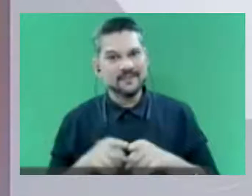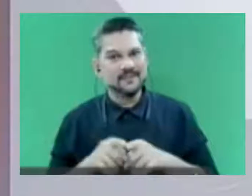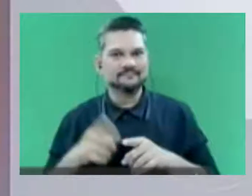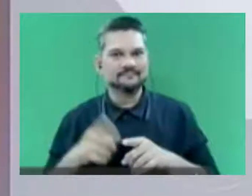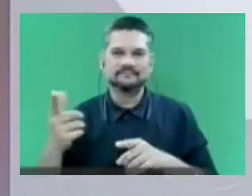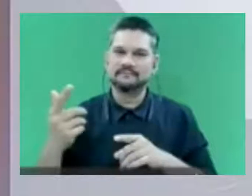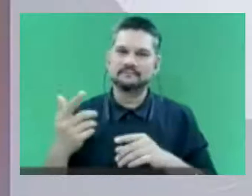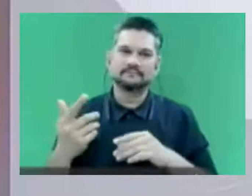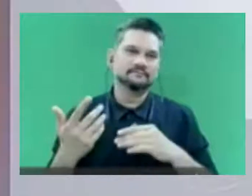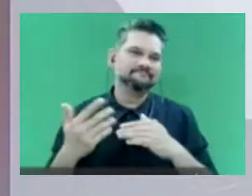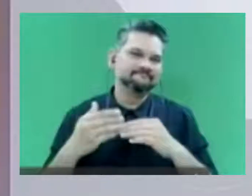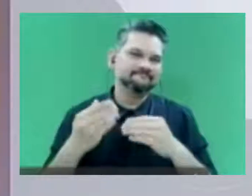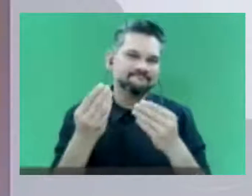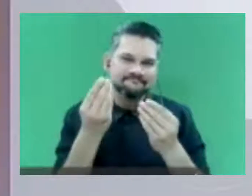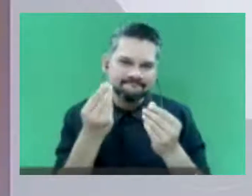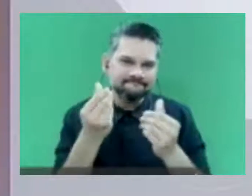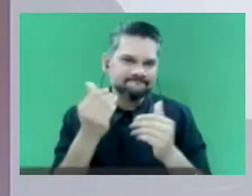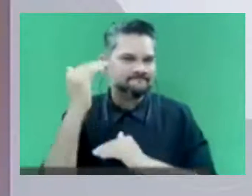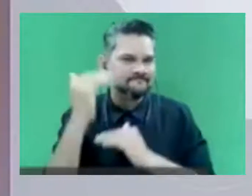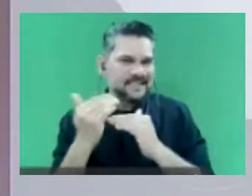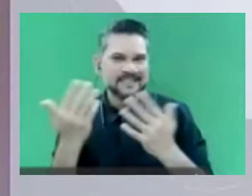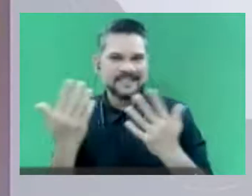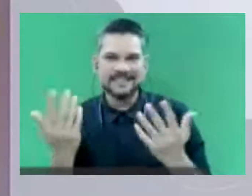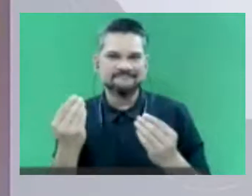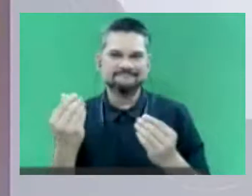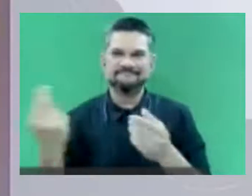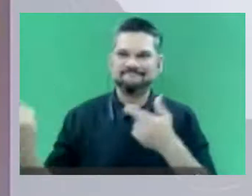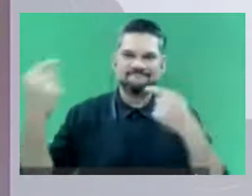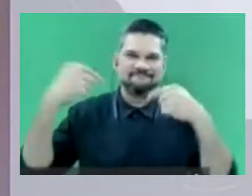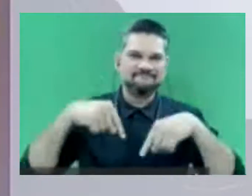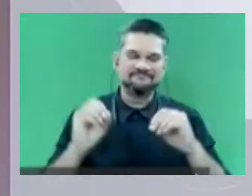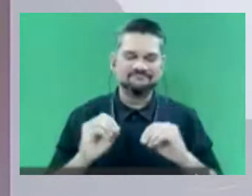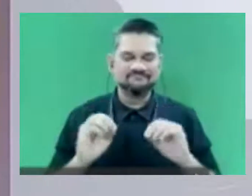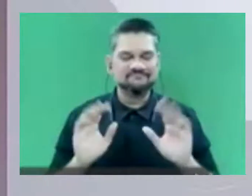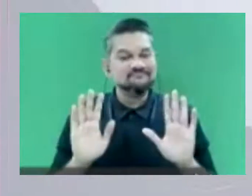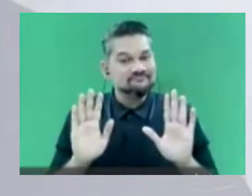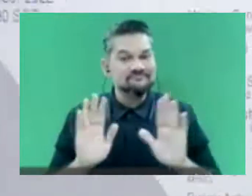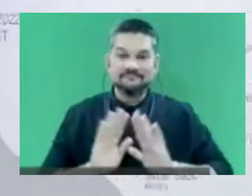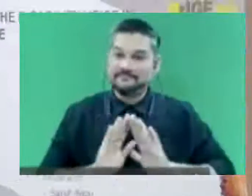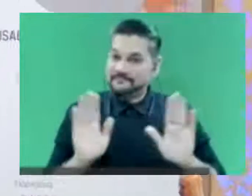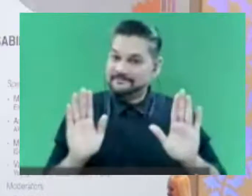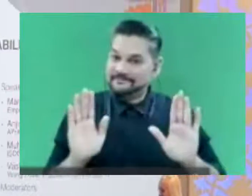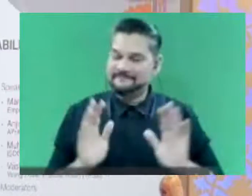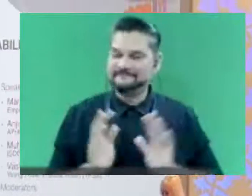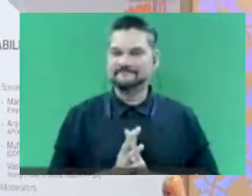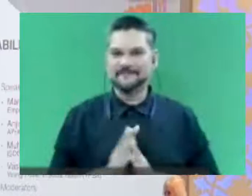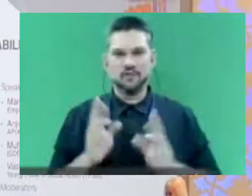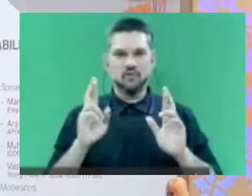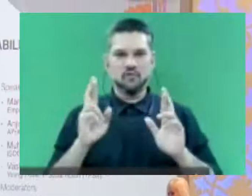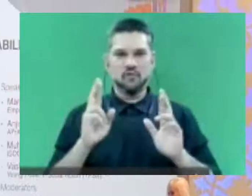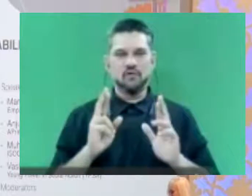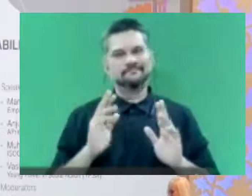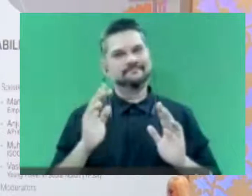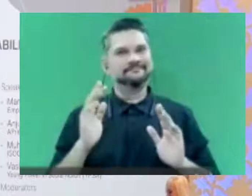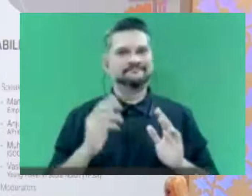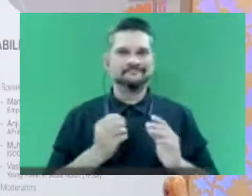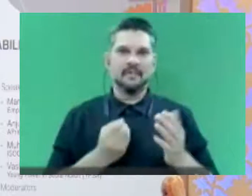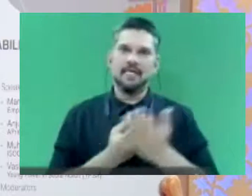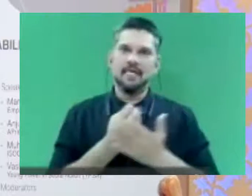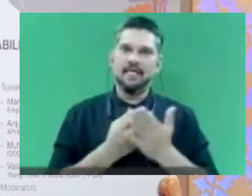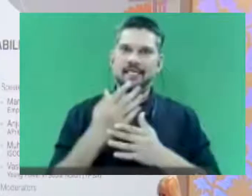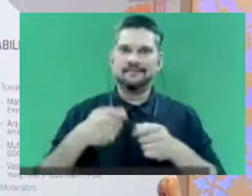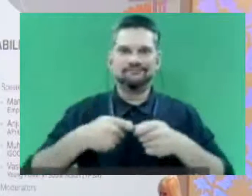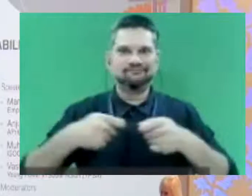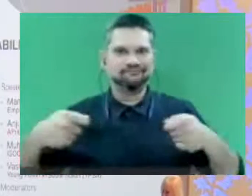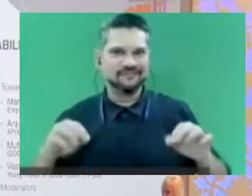to be in such places. So I'm just going to leave it at that for now. Thank you. I hope I didn't say too much. Not at all. Thank you